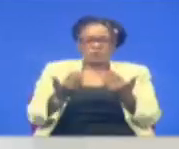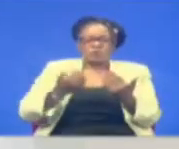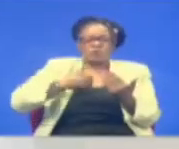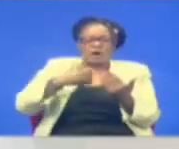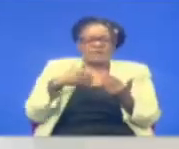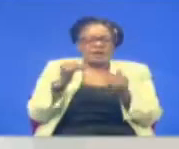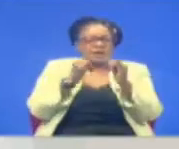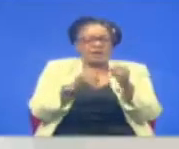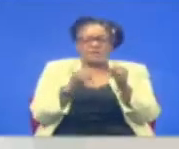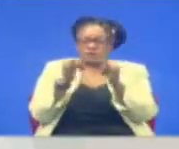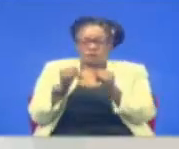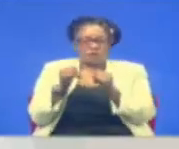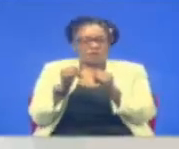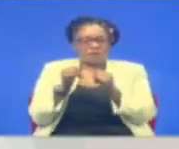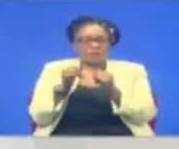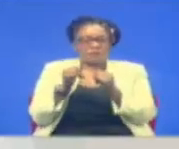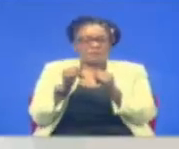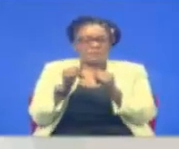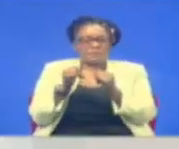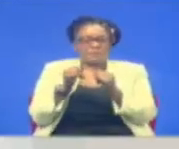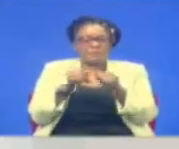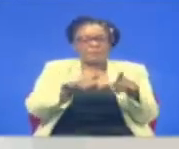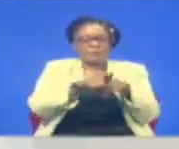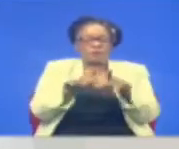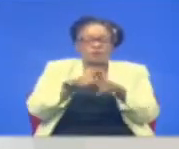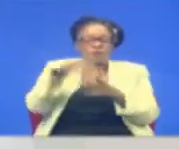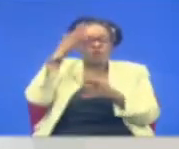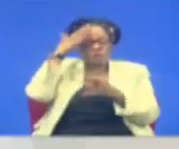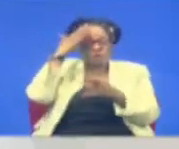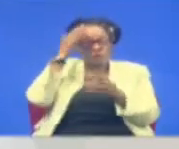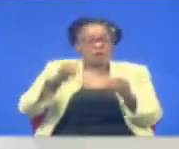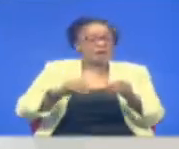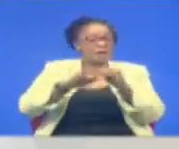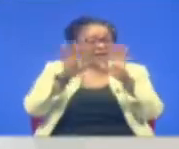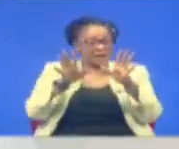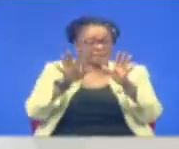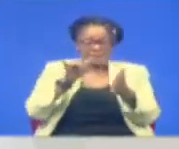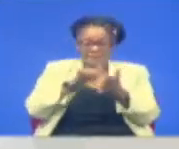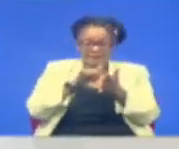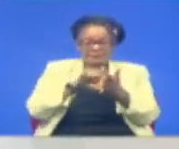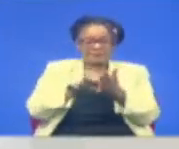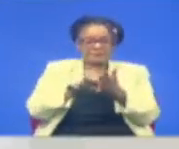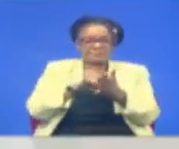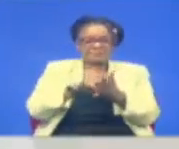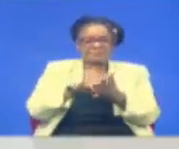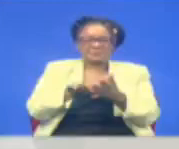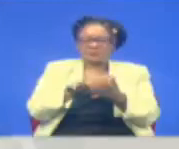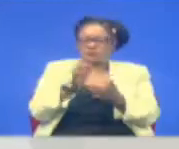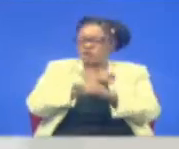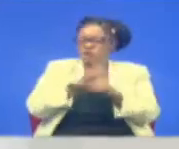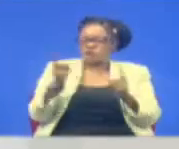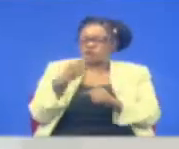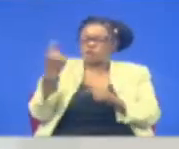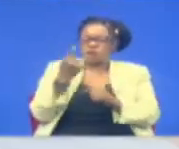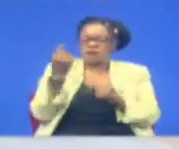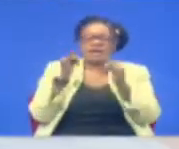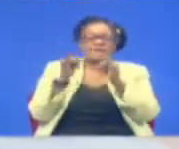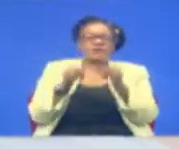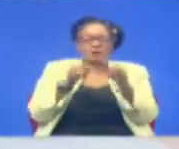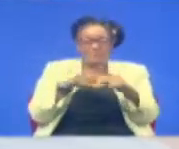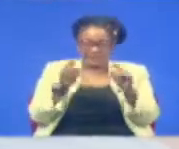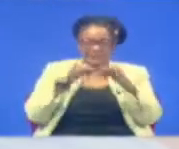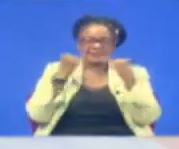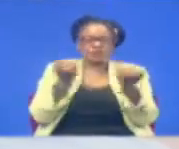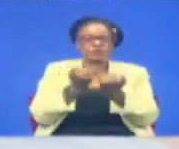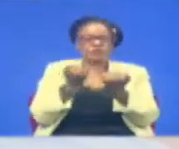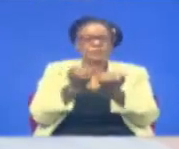individual, you know, and knowing very, very clearly that is not just an individual, is an institution. The